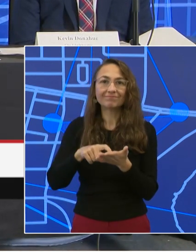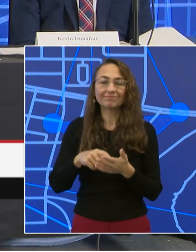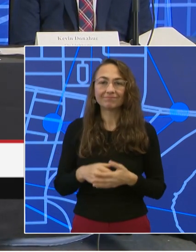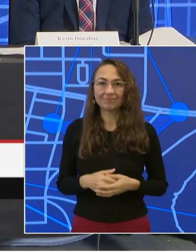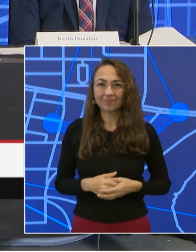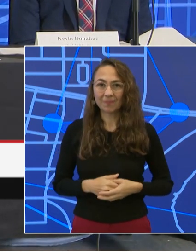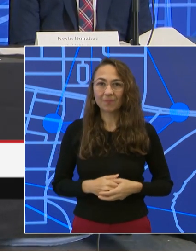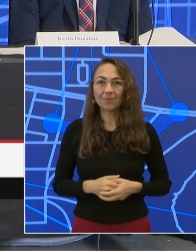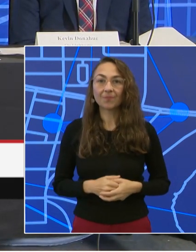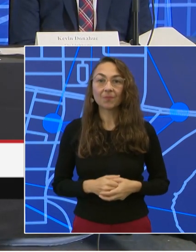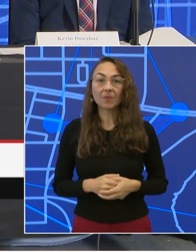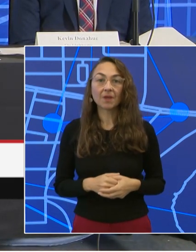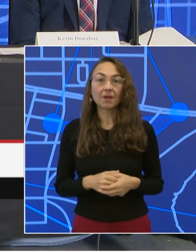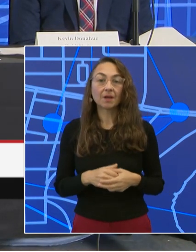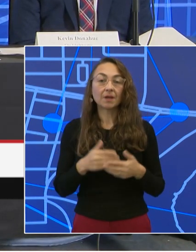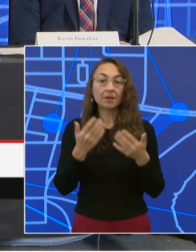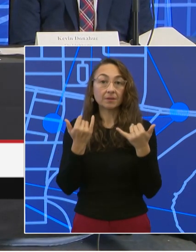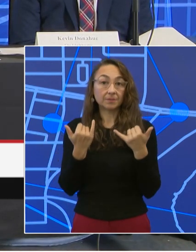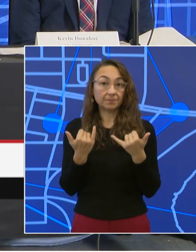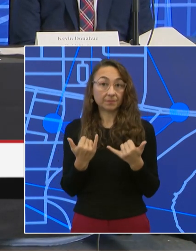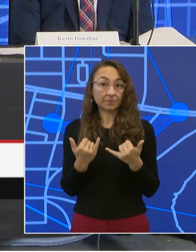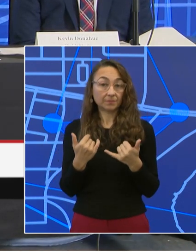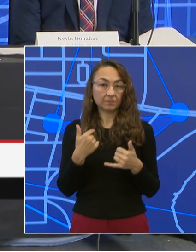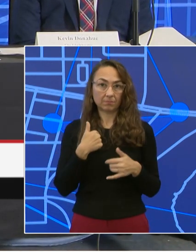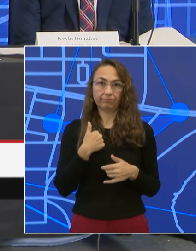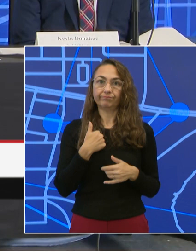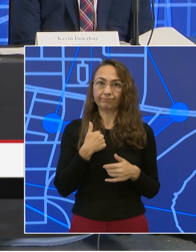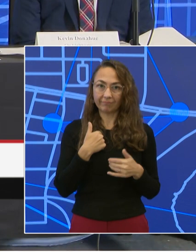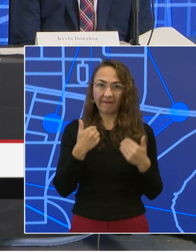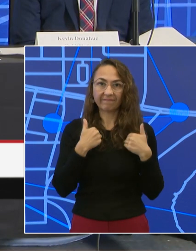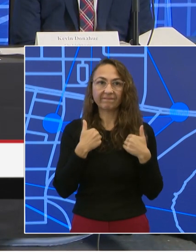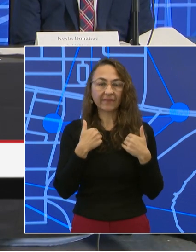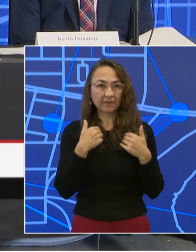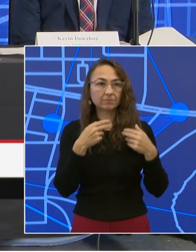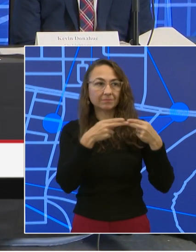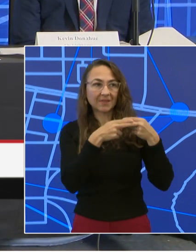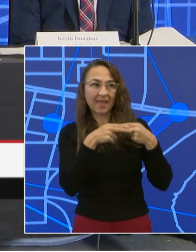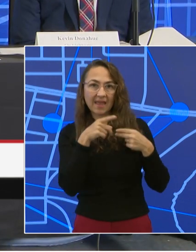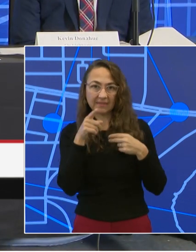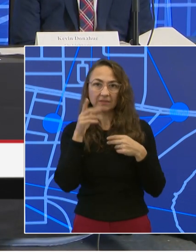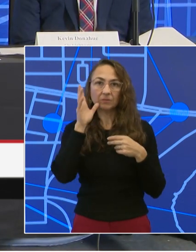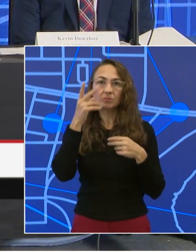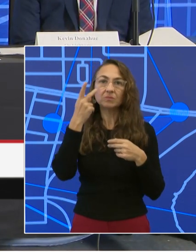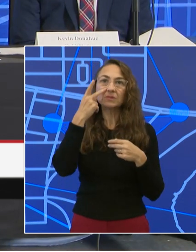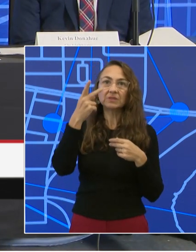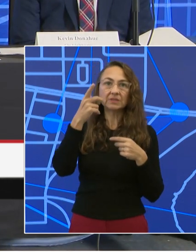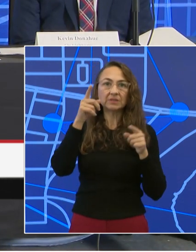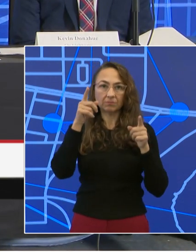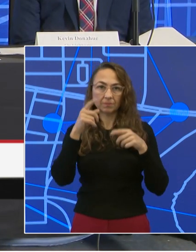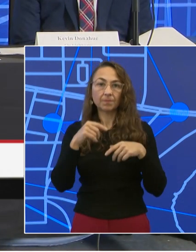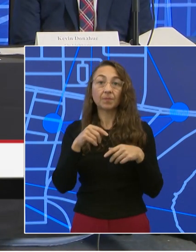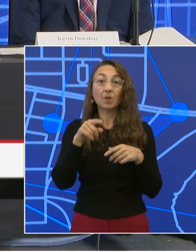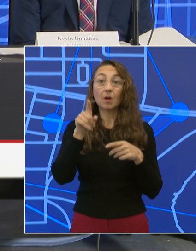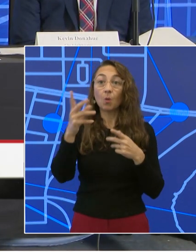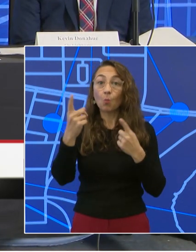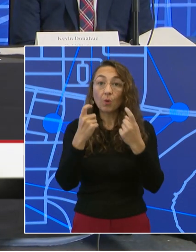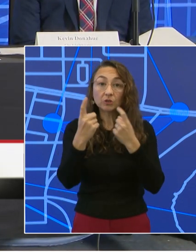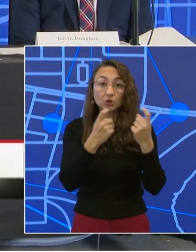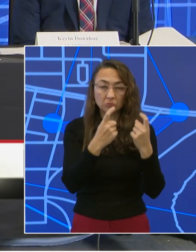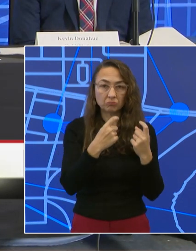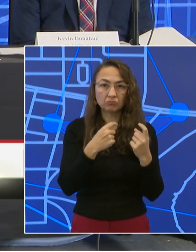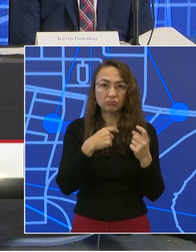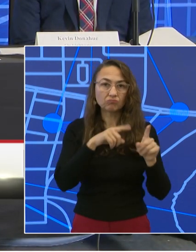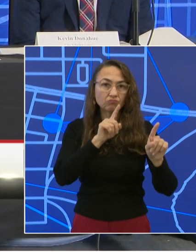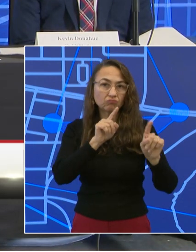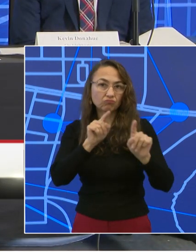to answer a few of your questions and talk about how important it is that we don't look